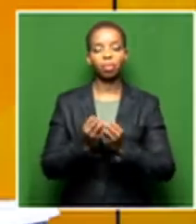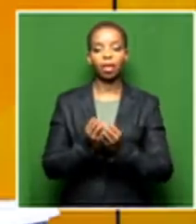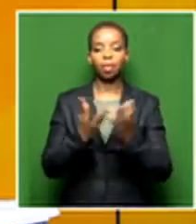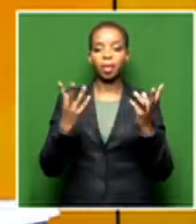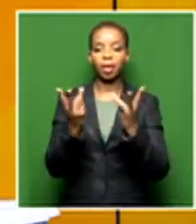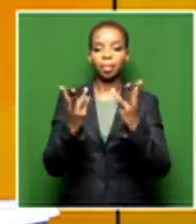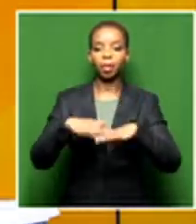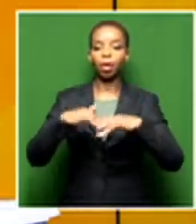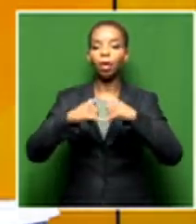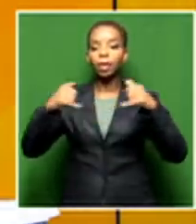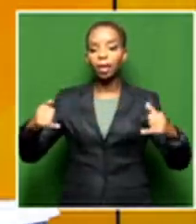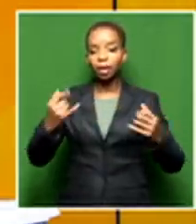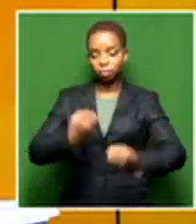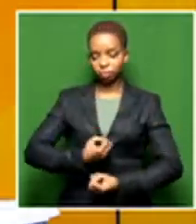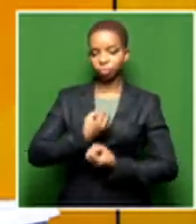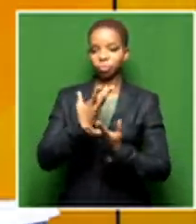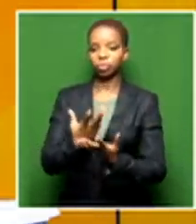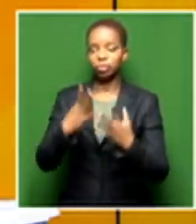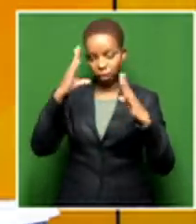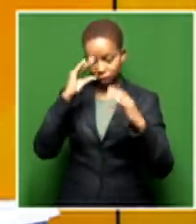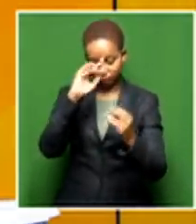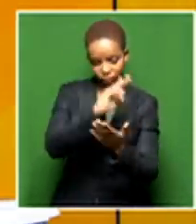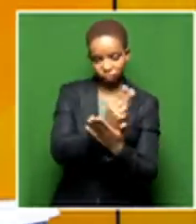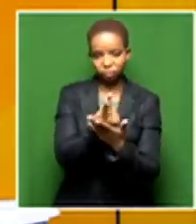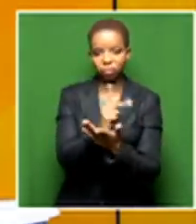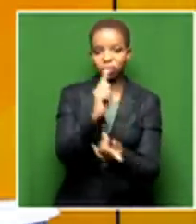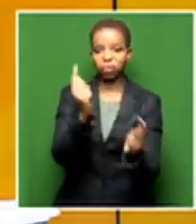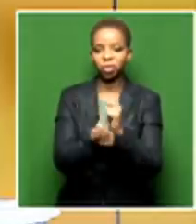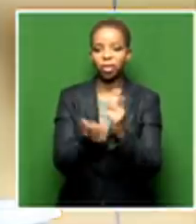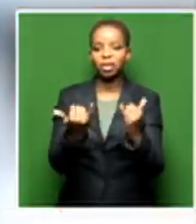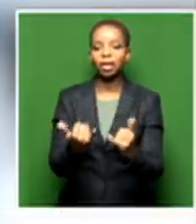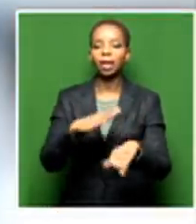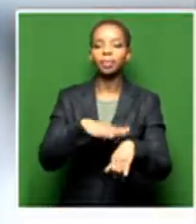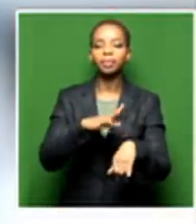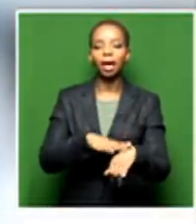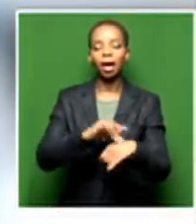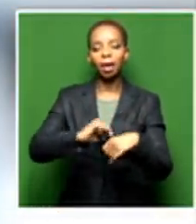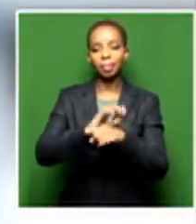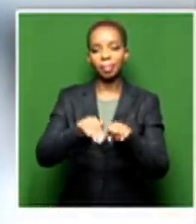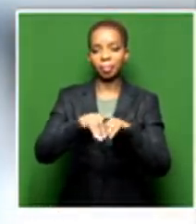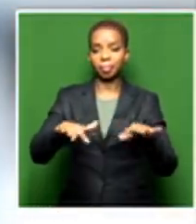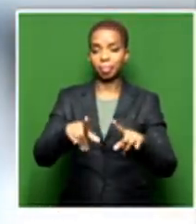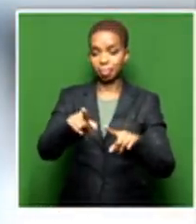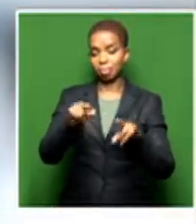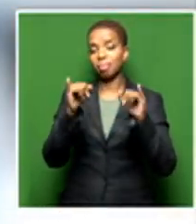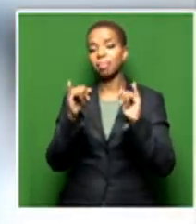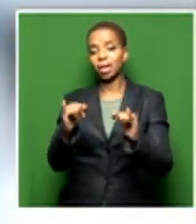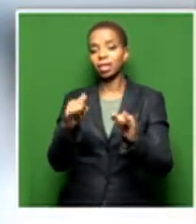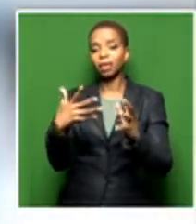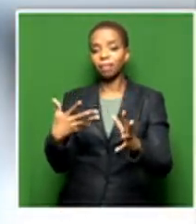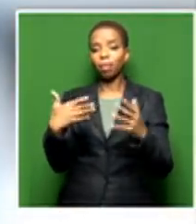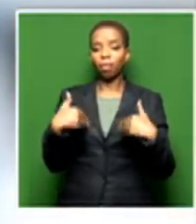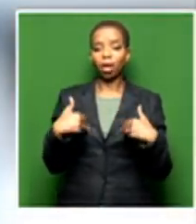People online expressing change in their sleeping patterns during this pandemic. This can be a real nightmare and is considered bad for